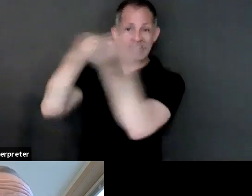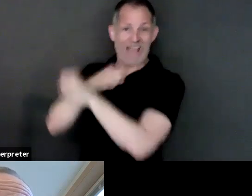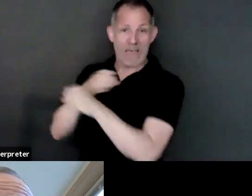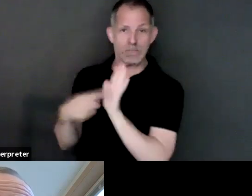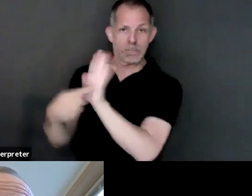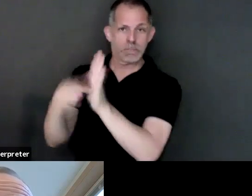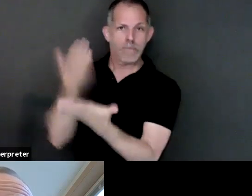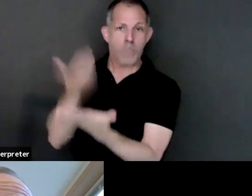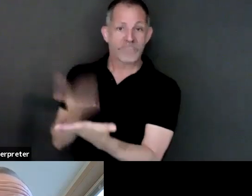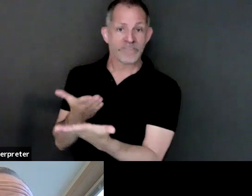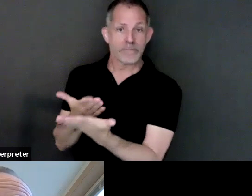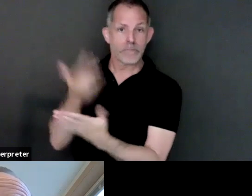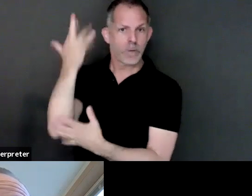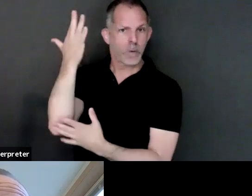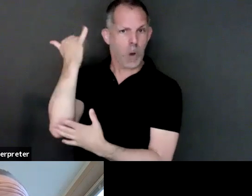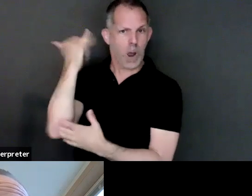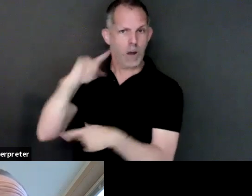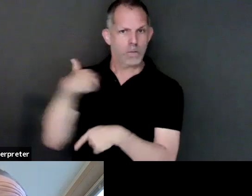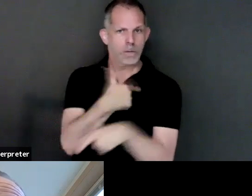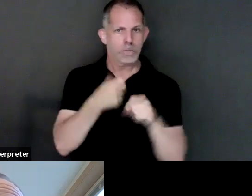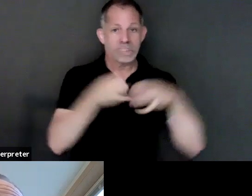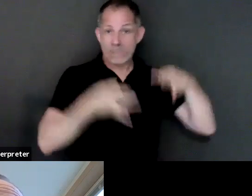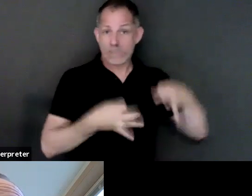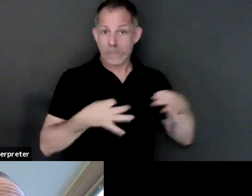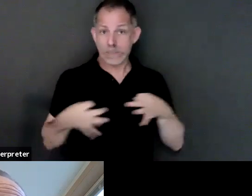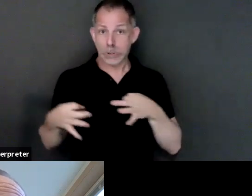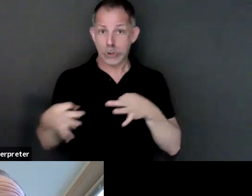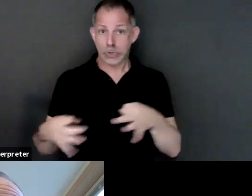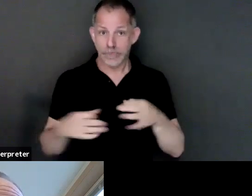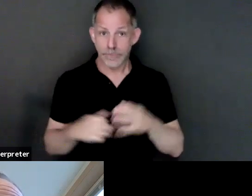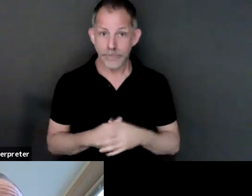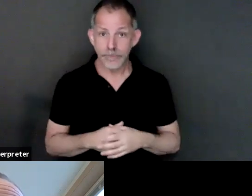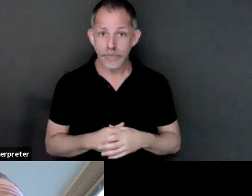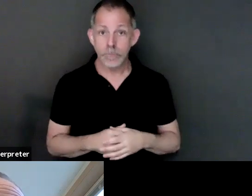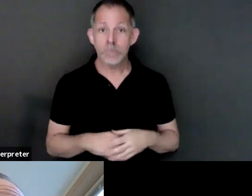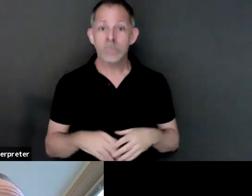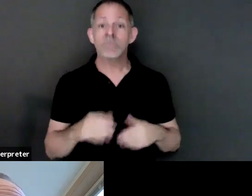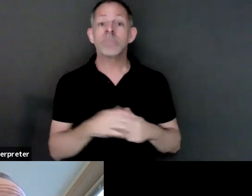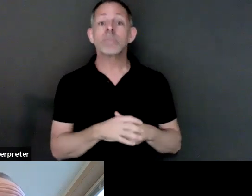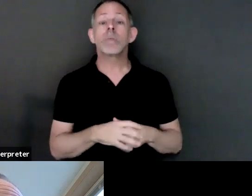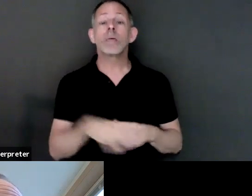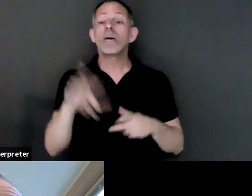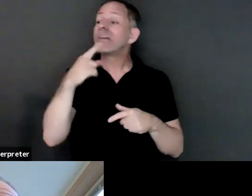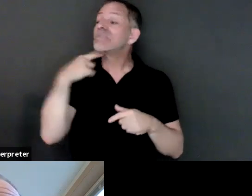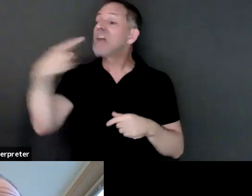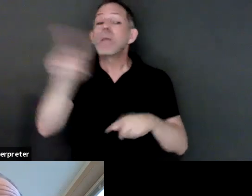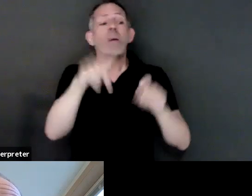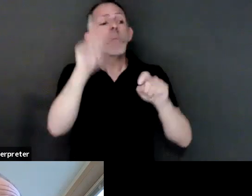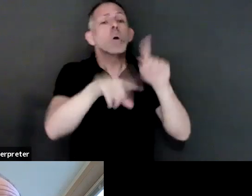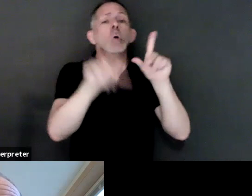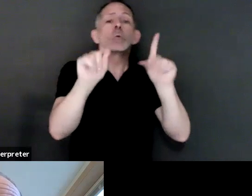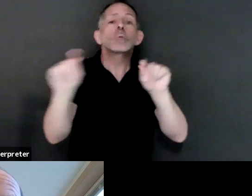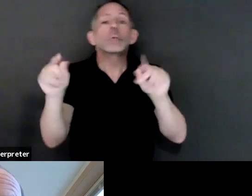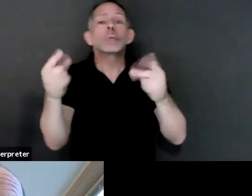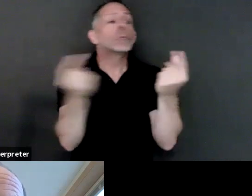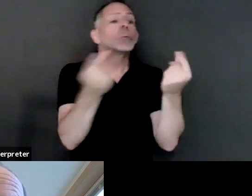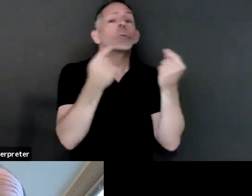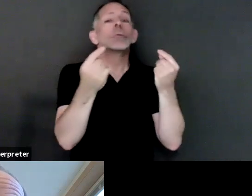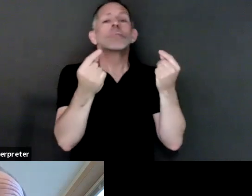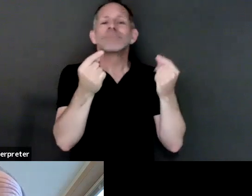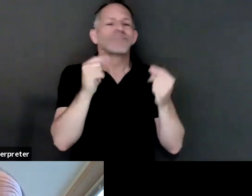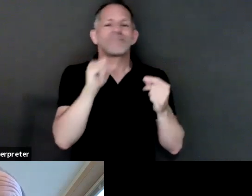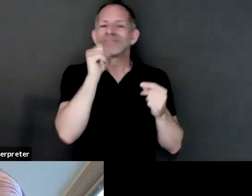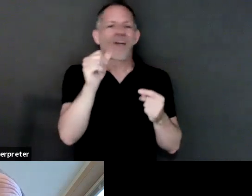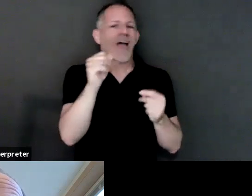behave. And while I think that there's a duty for all of us to comply with that, that's why